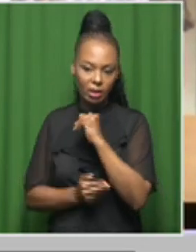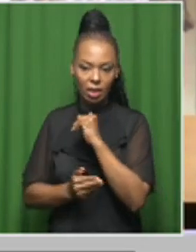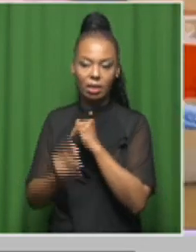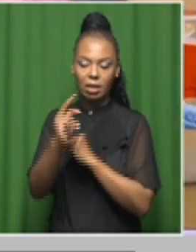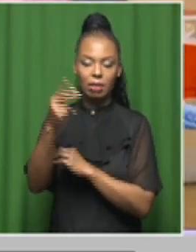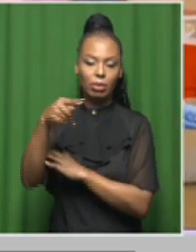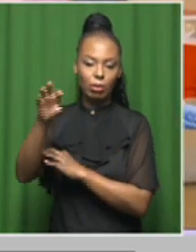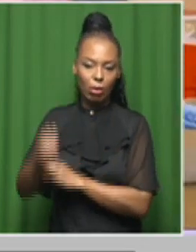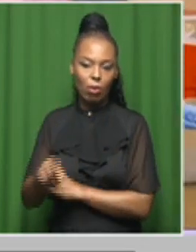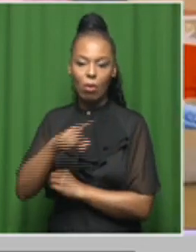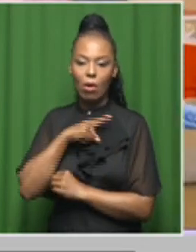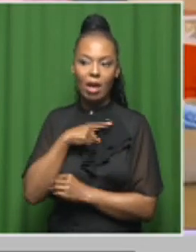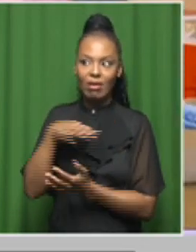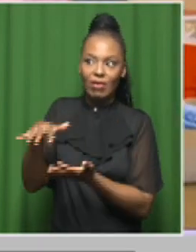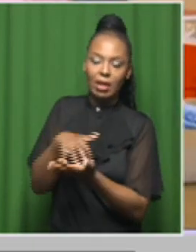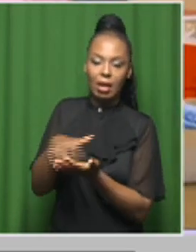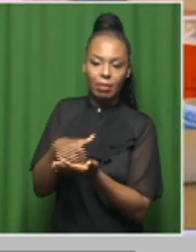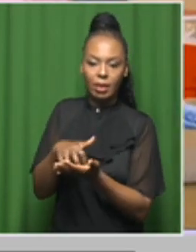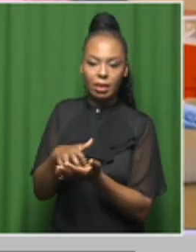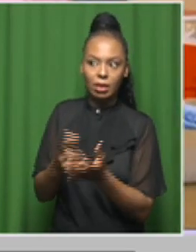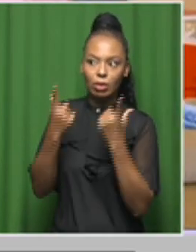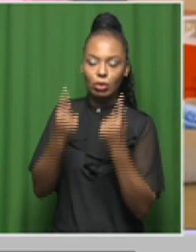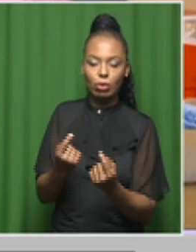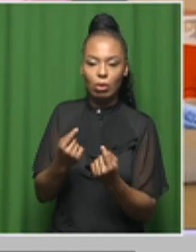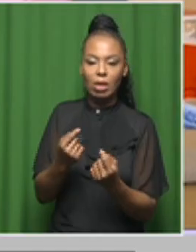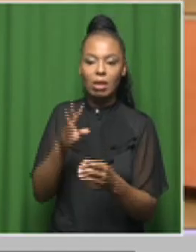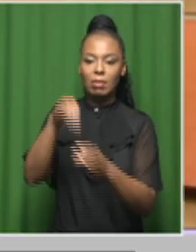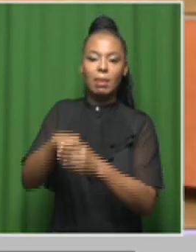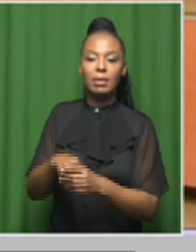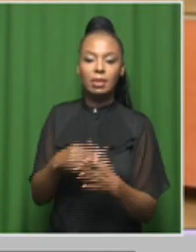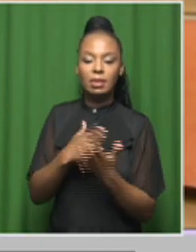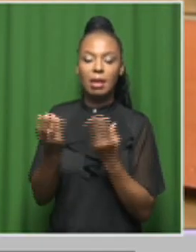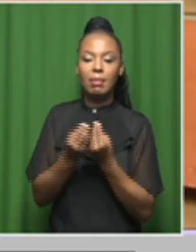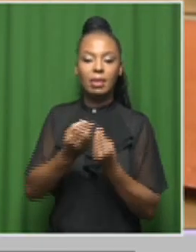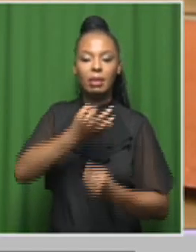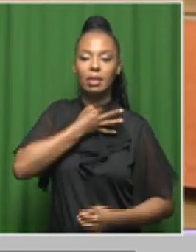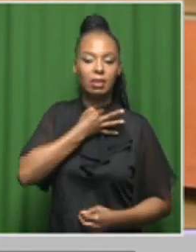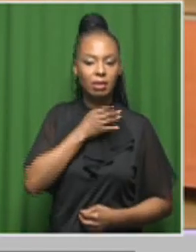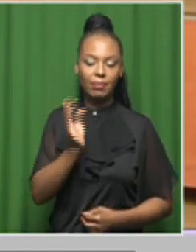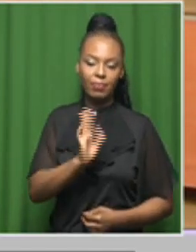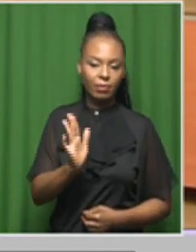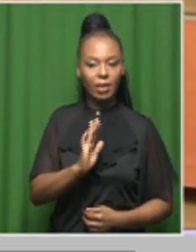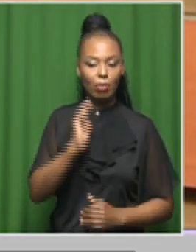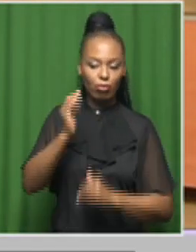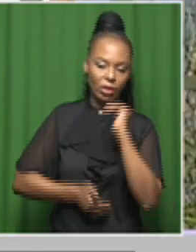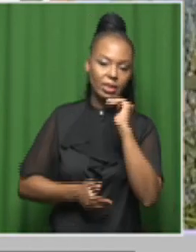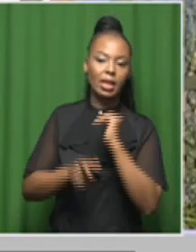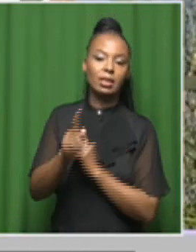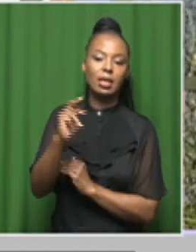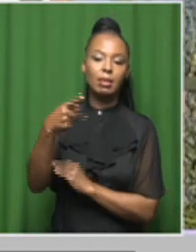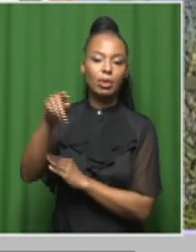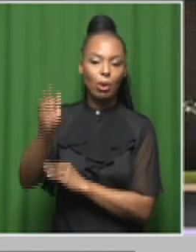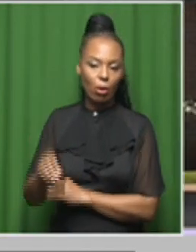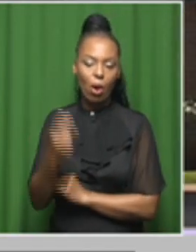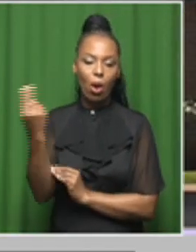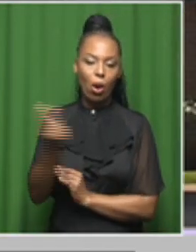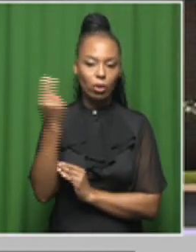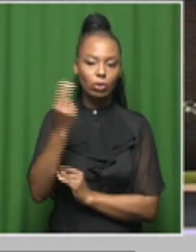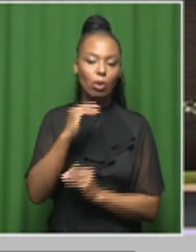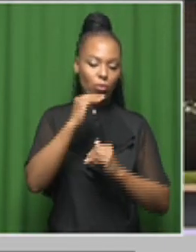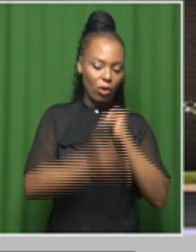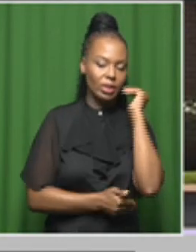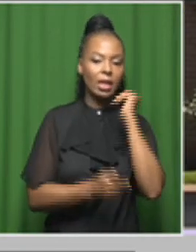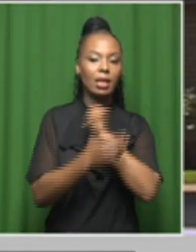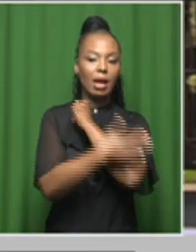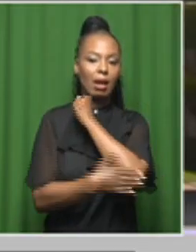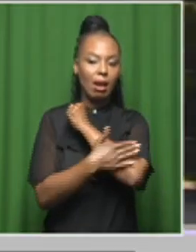incidences. And this is vital. I mean, it is vital that we protect these NPOs, but we also protect the country